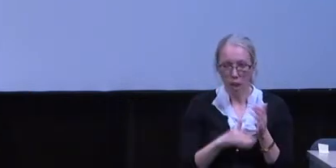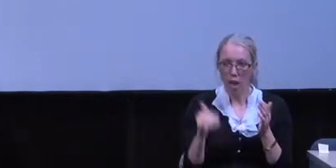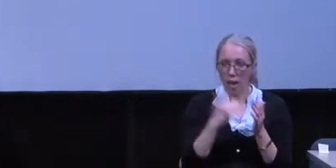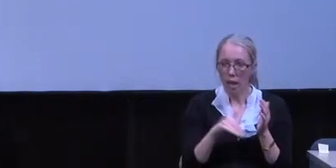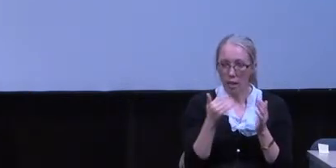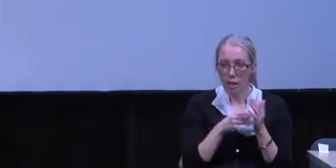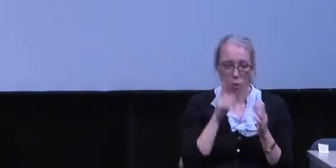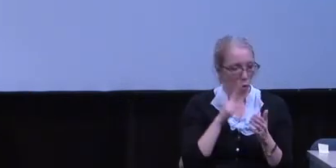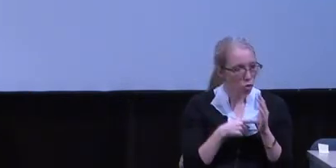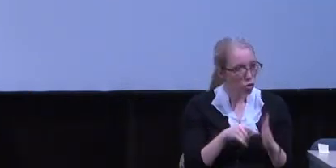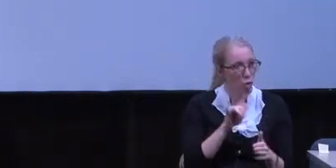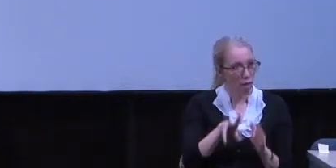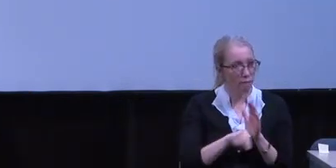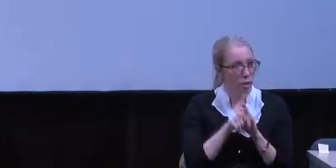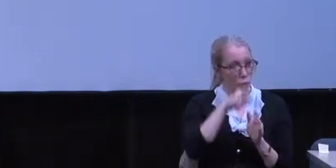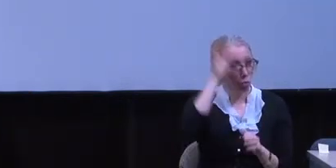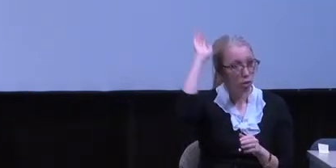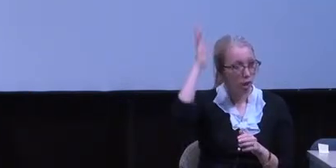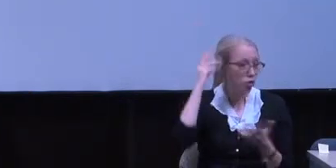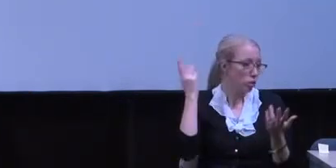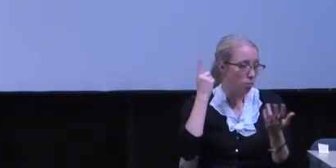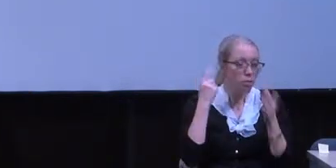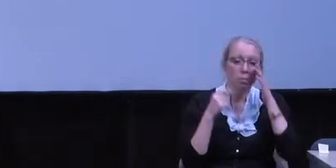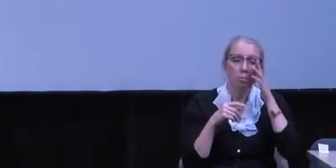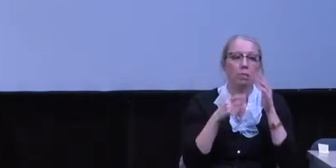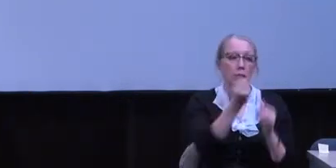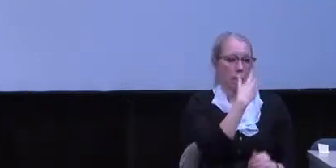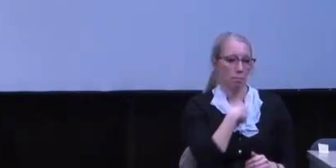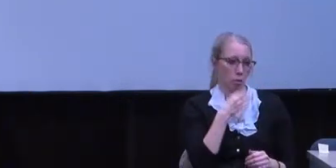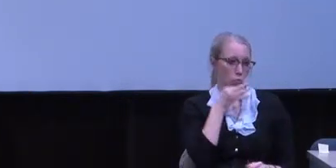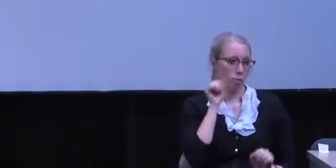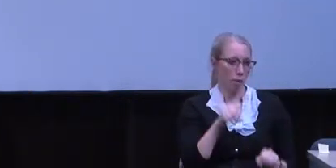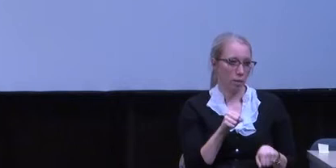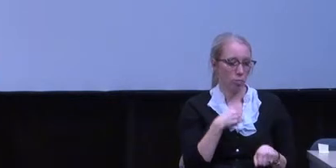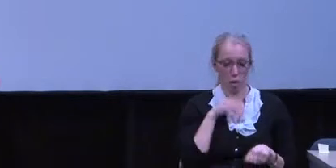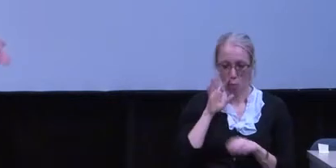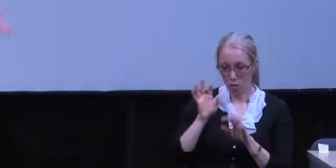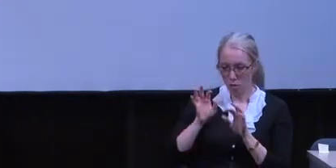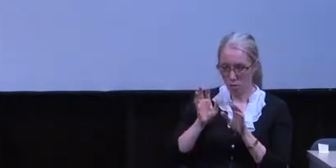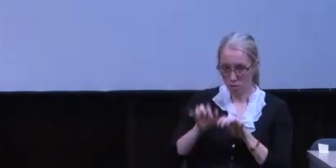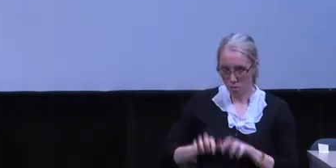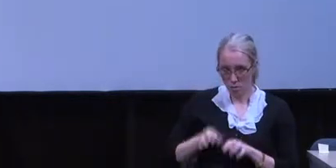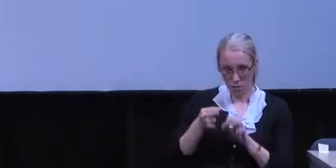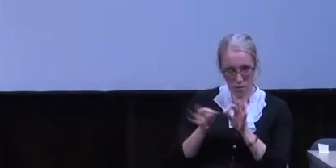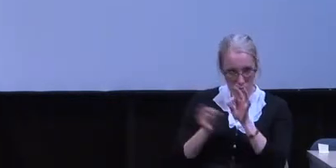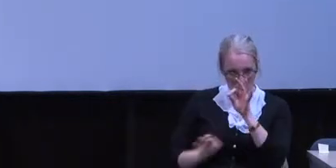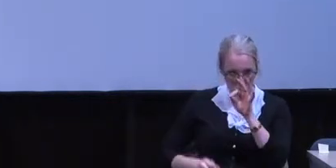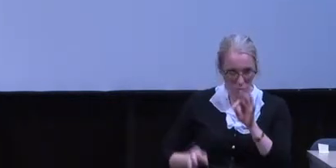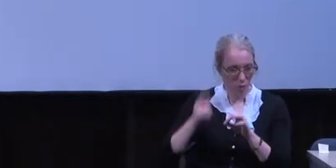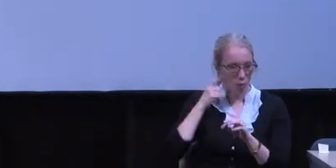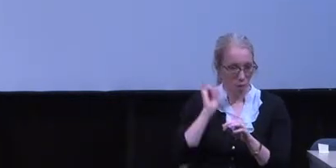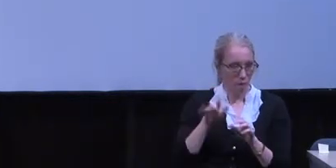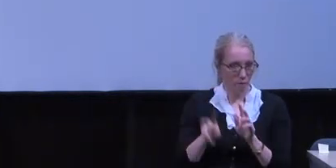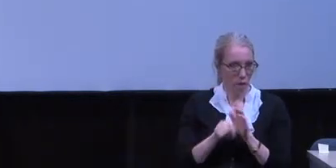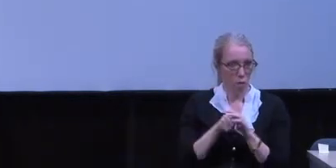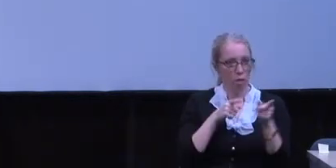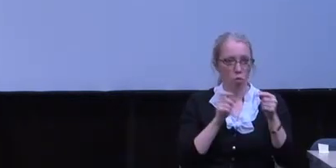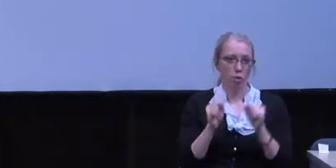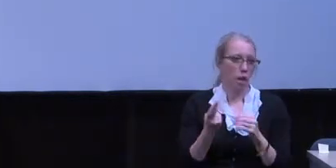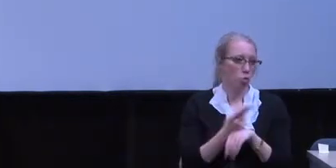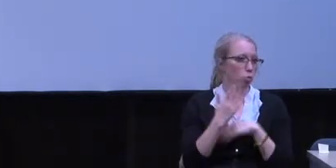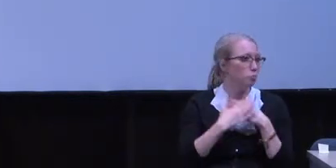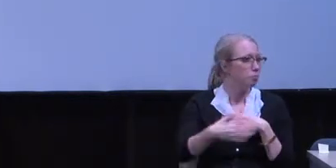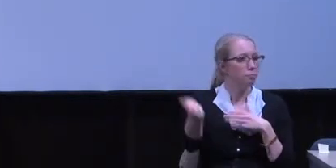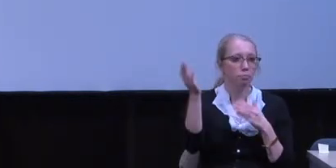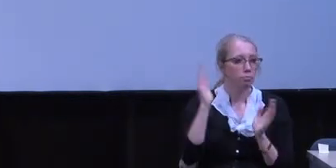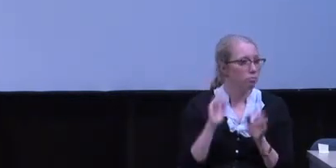course that you teach different semesters, get that to me so we can get it closed captioned so that you can utilize it from here on